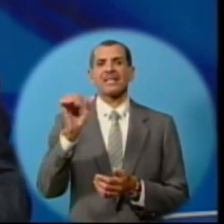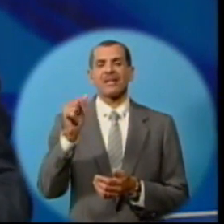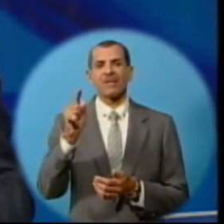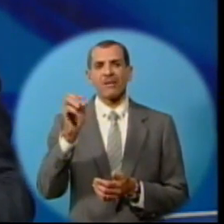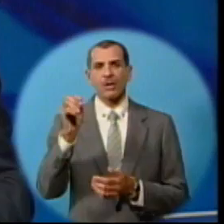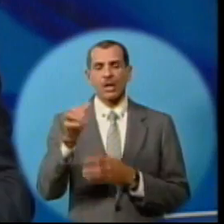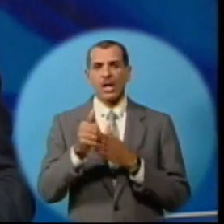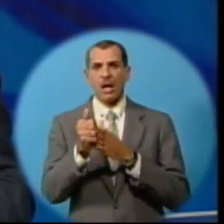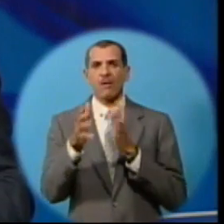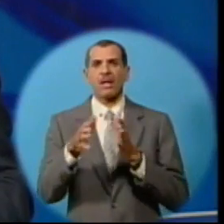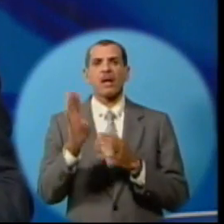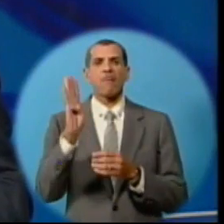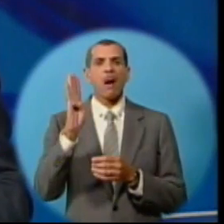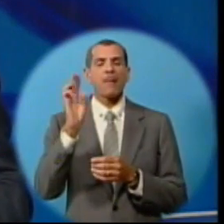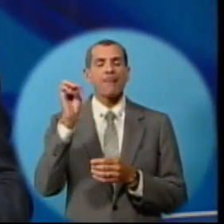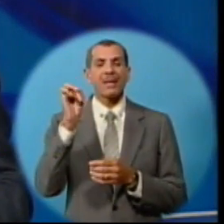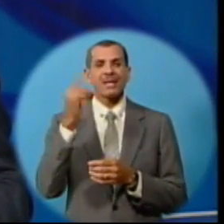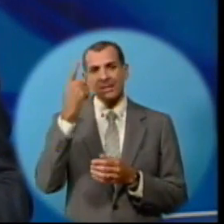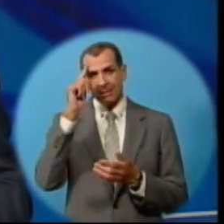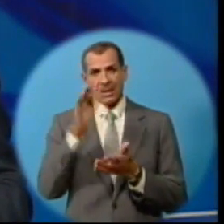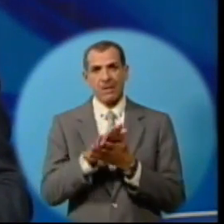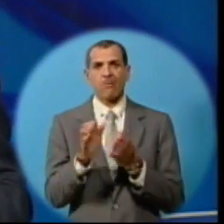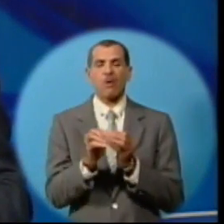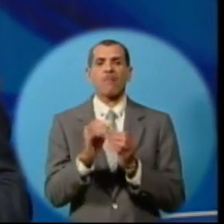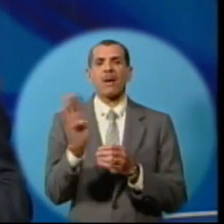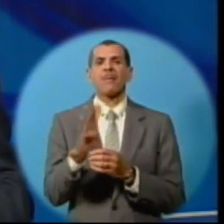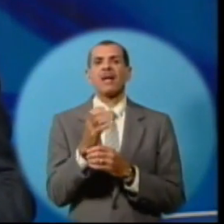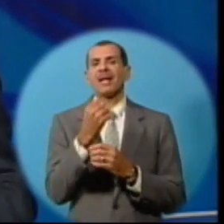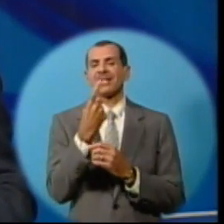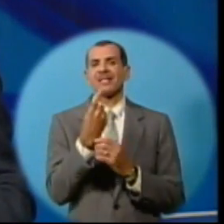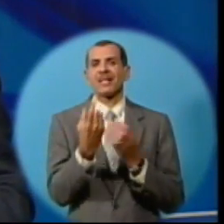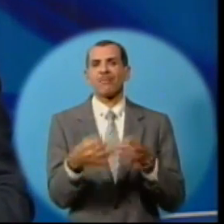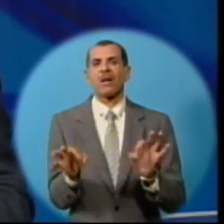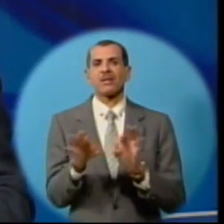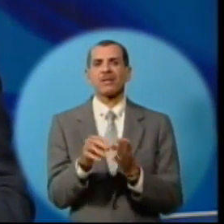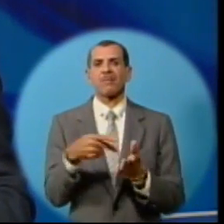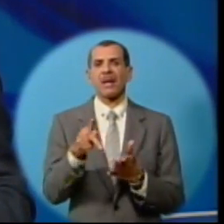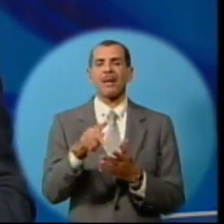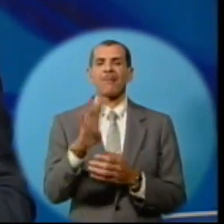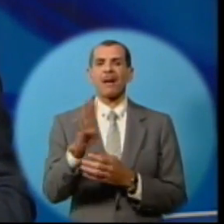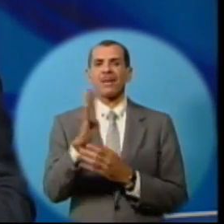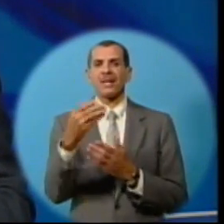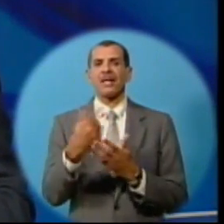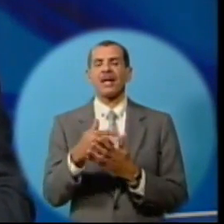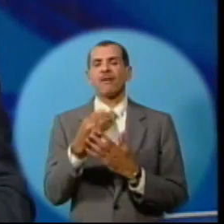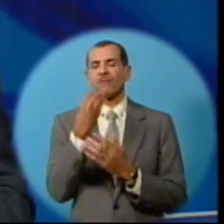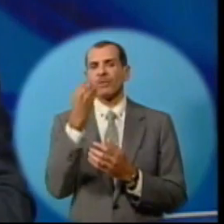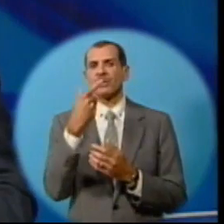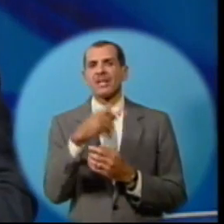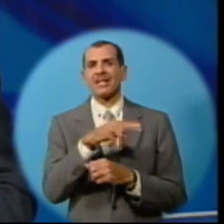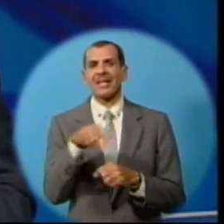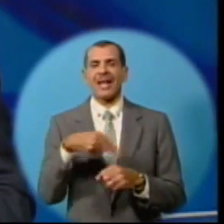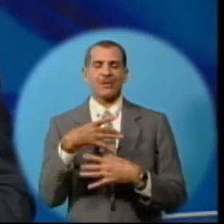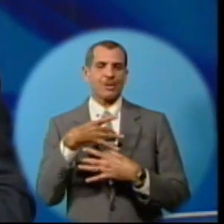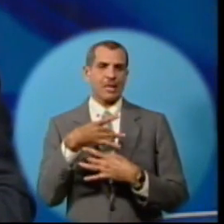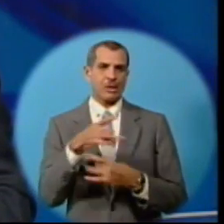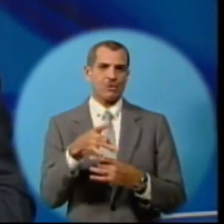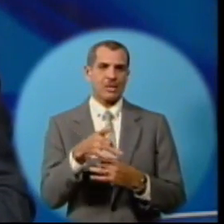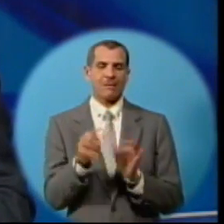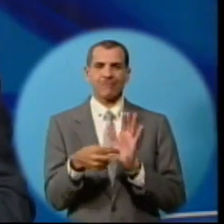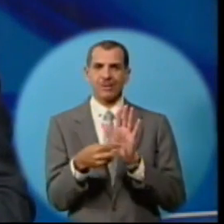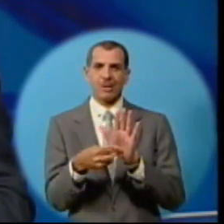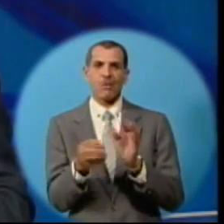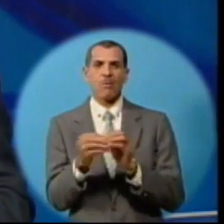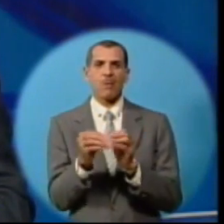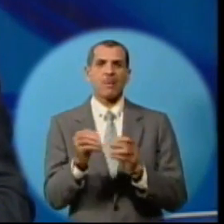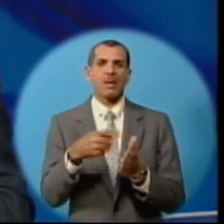Bobby McKay, who says she believes more Barbadians now understand how critical it is to buy Bajan in the national interest. She also confirmed that more